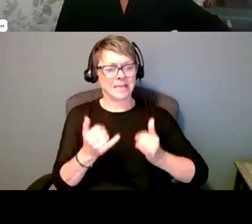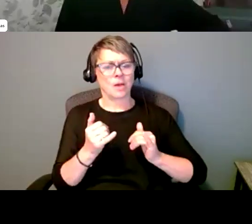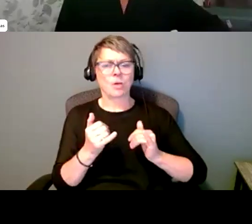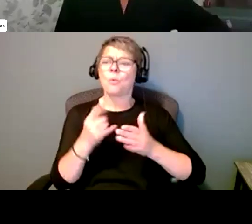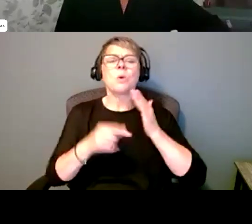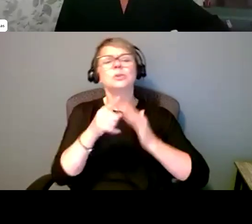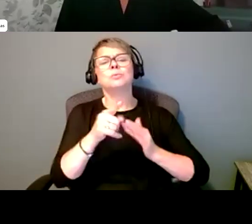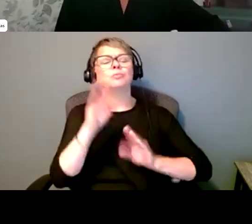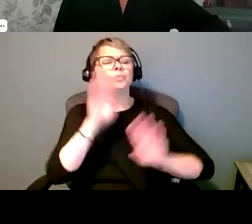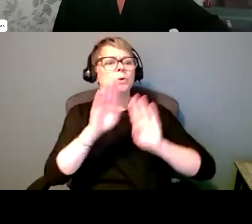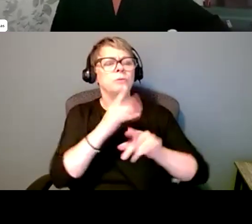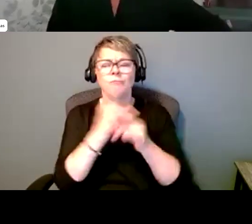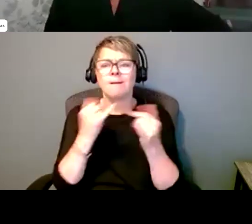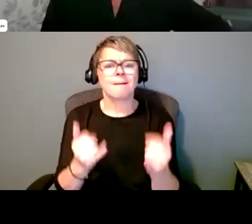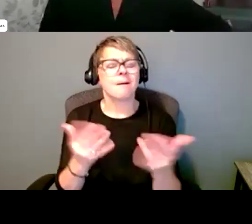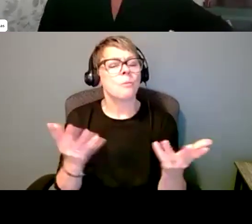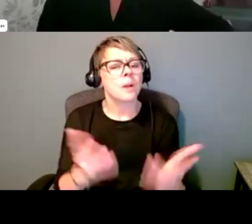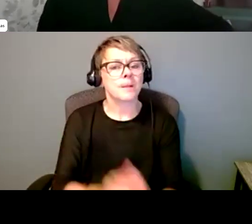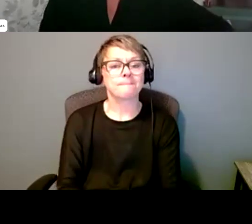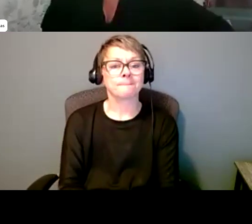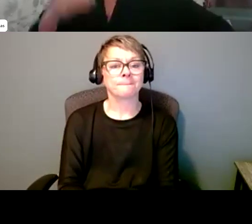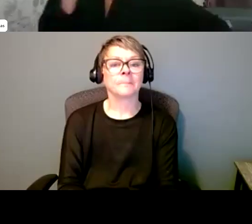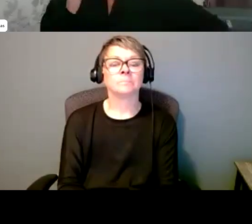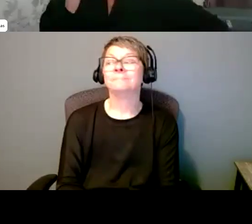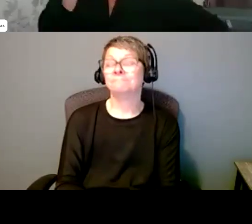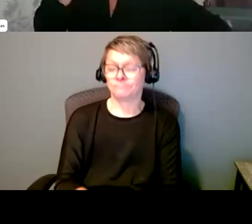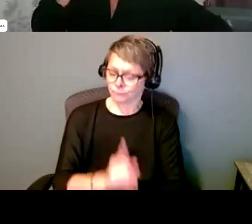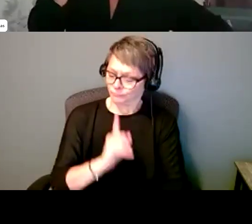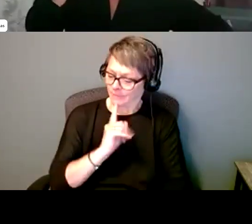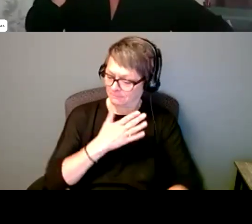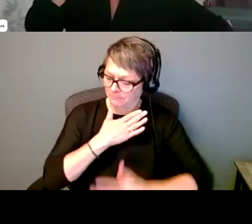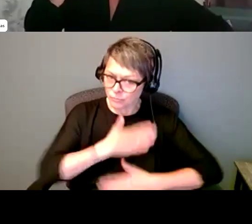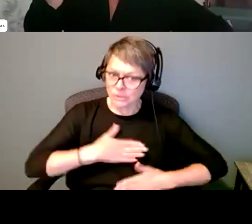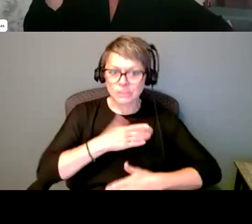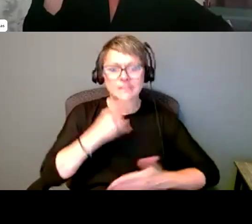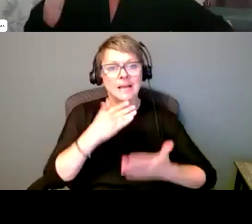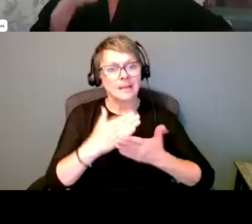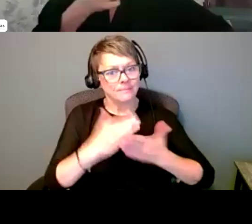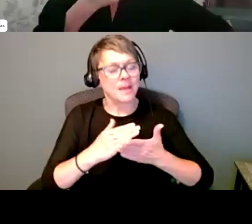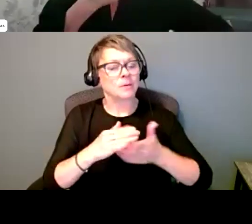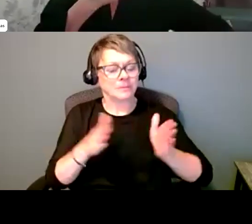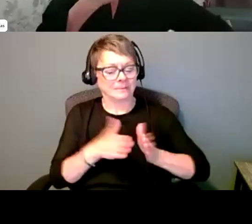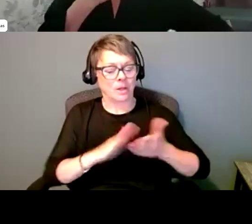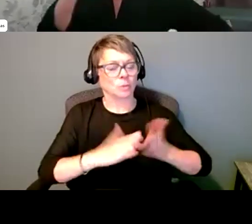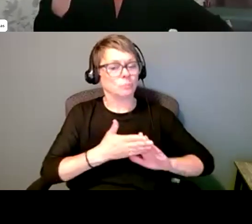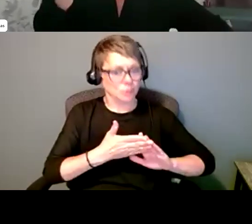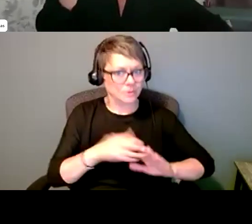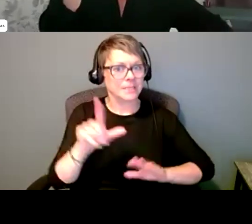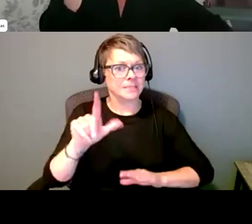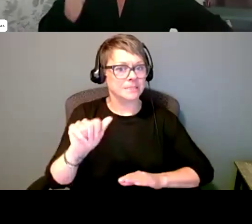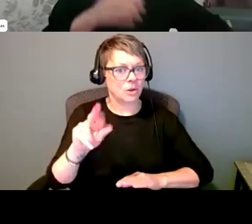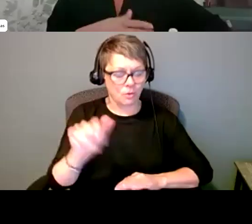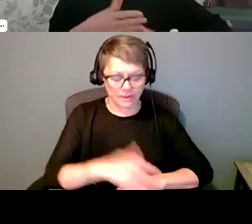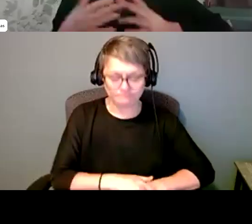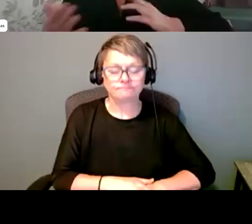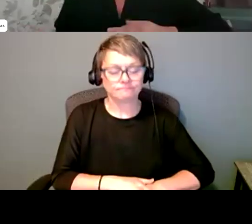real local level? I'm going to tell you, I appreciate you talking about rural communities earlier, Laura, because there's a lot of challenges